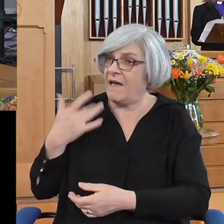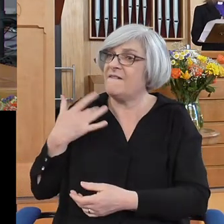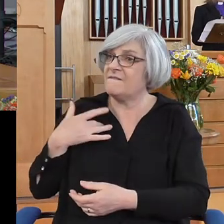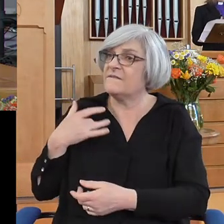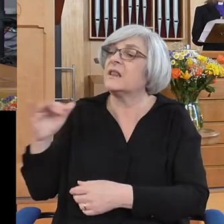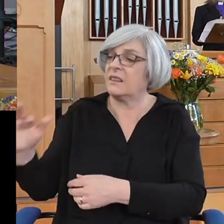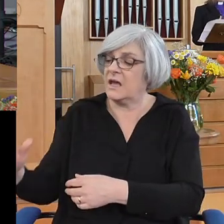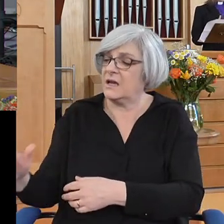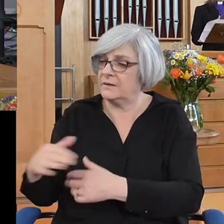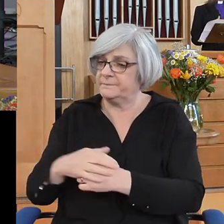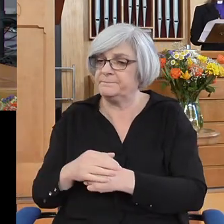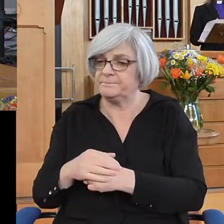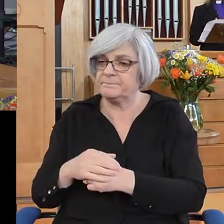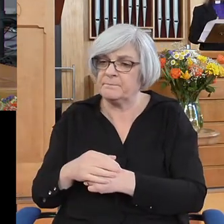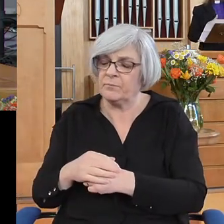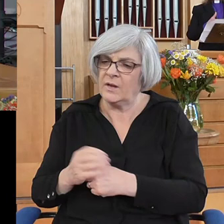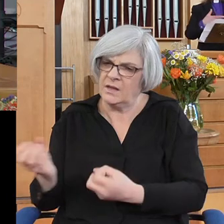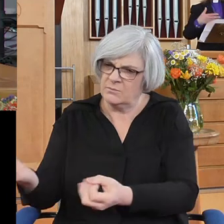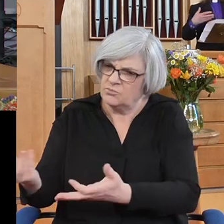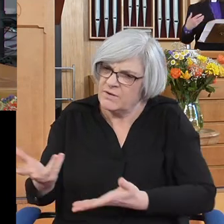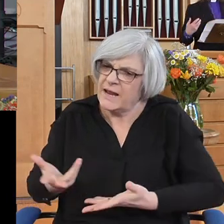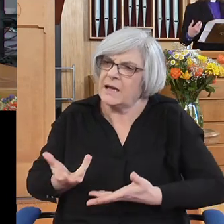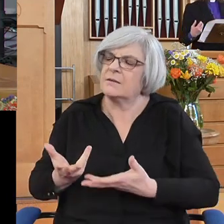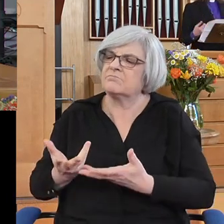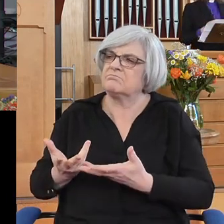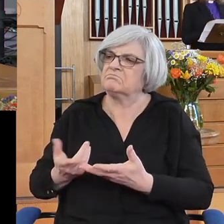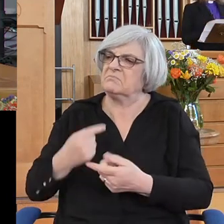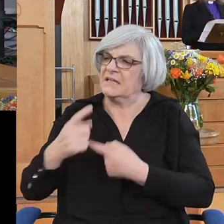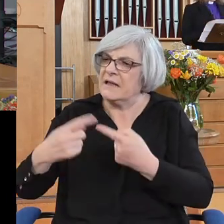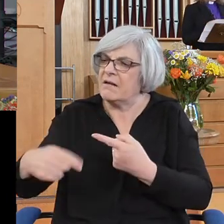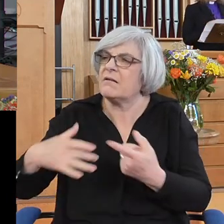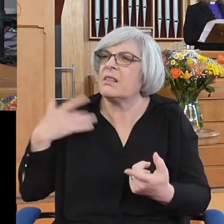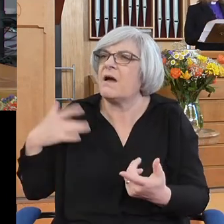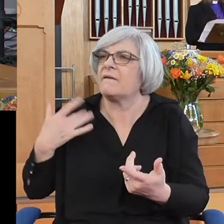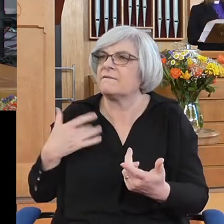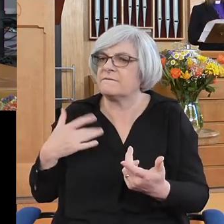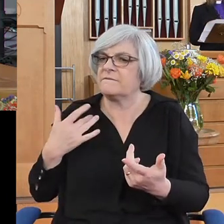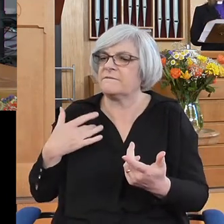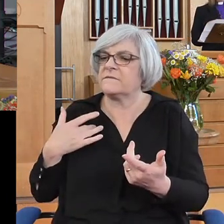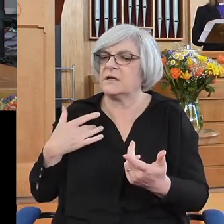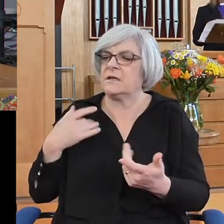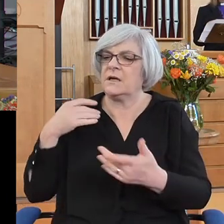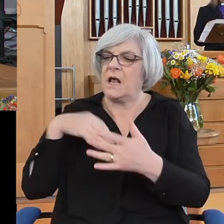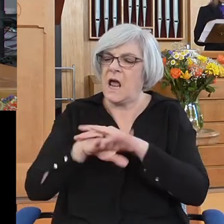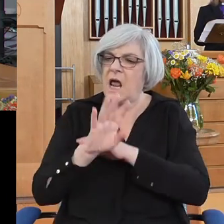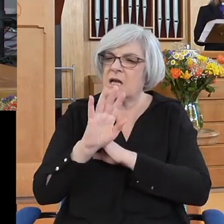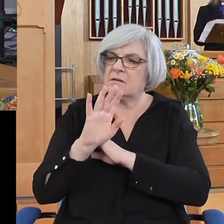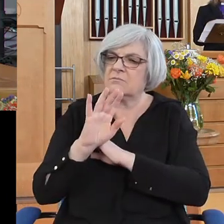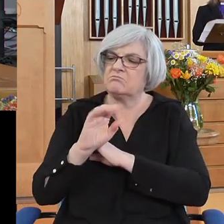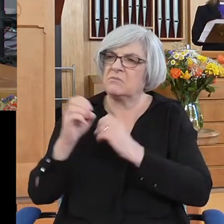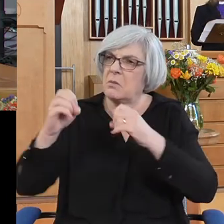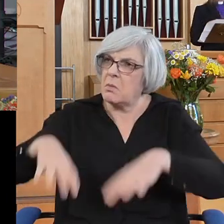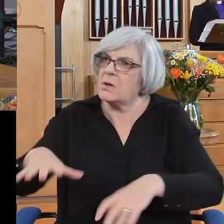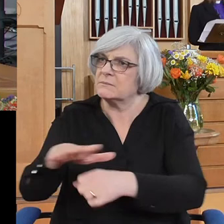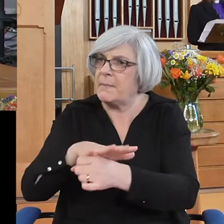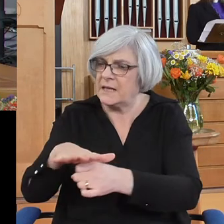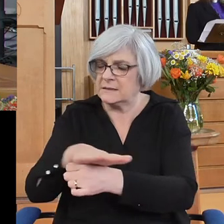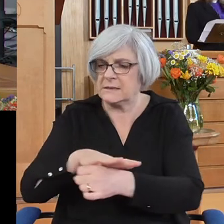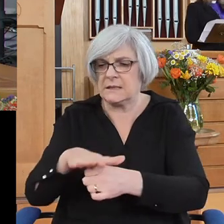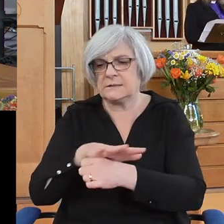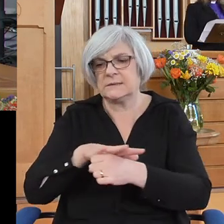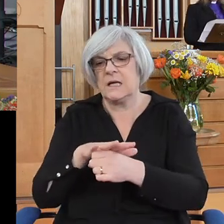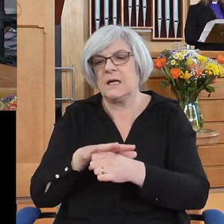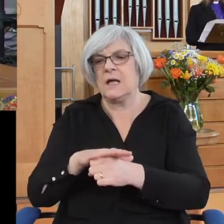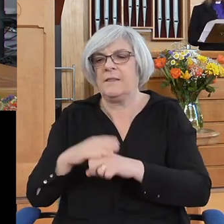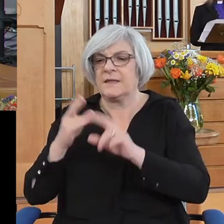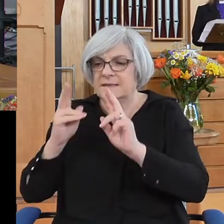present, bringing eternal life into the lost places. In the